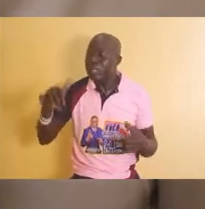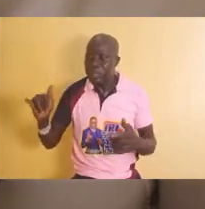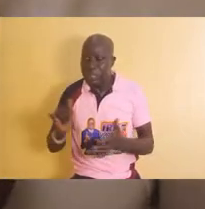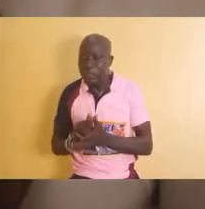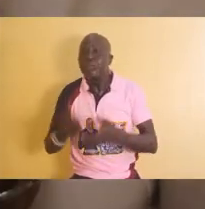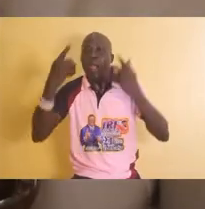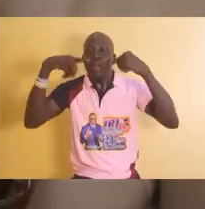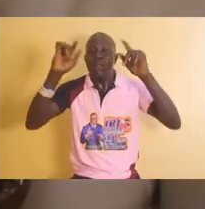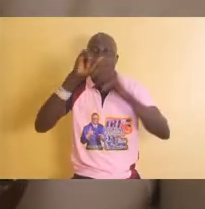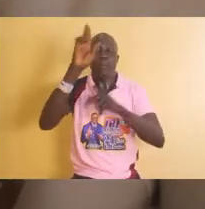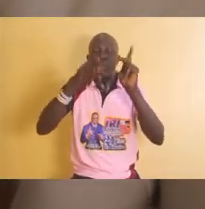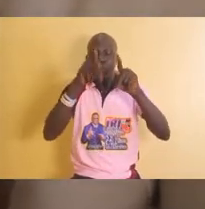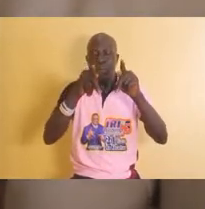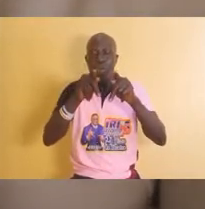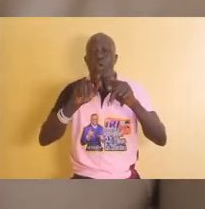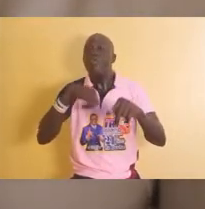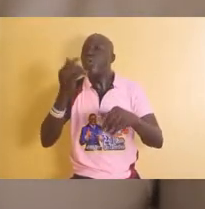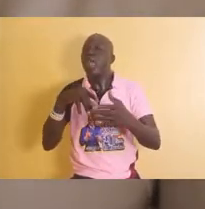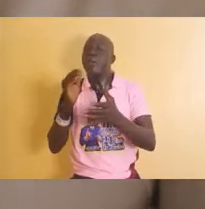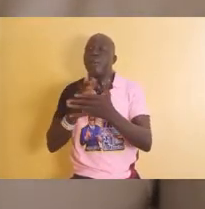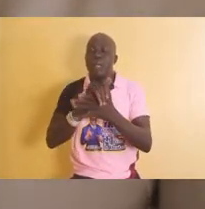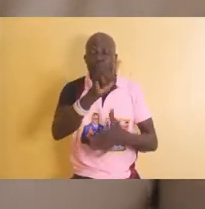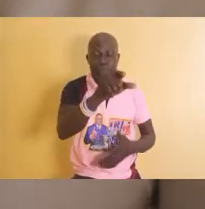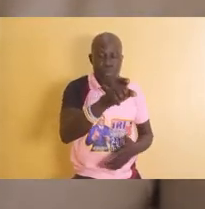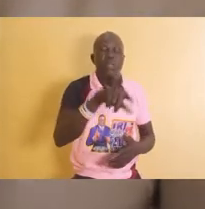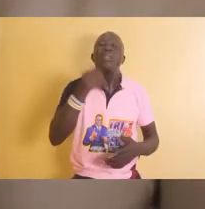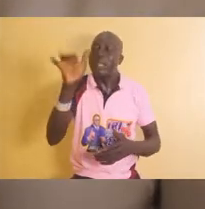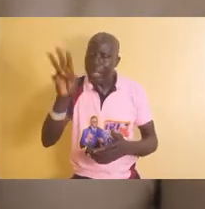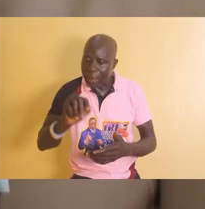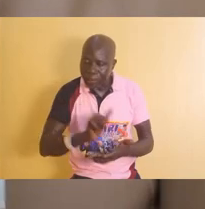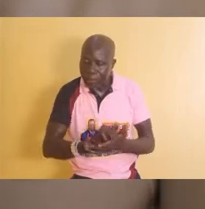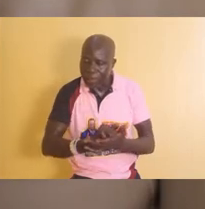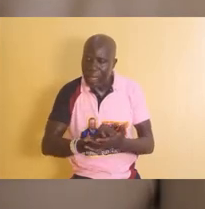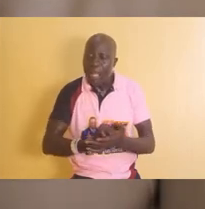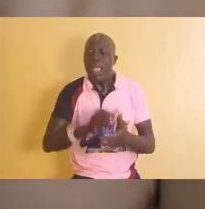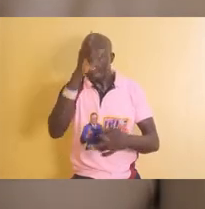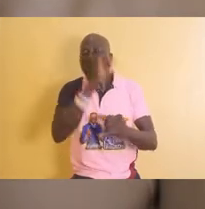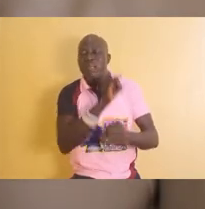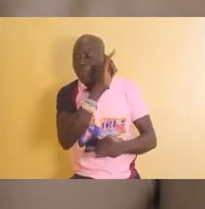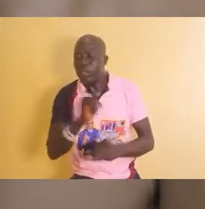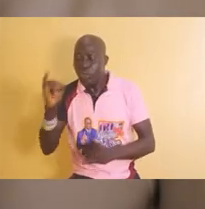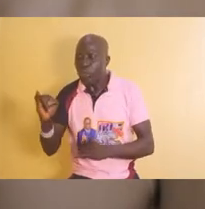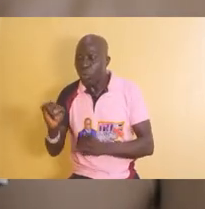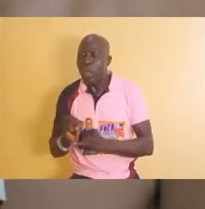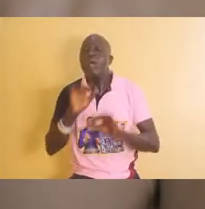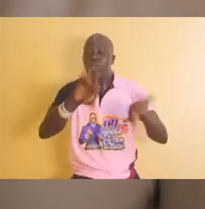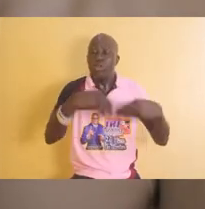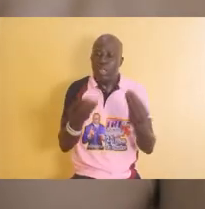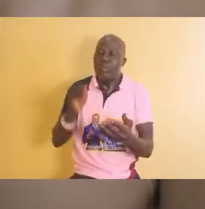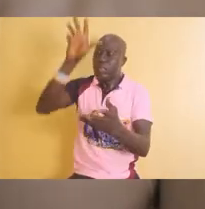The Lord said, announce my people, and the one that believe you, tell them that individual, you offer